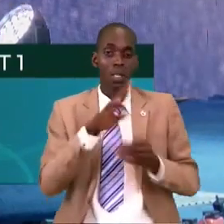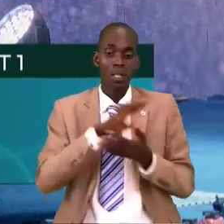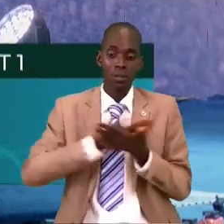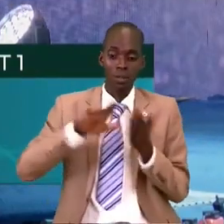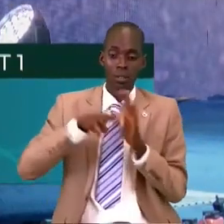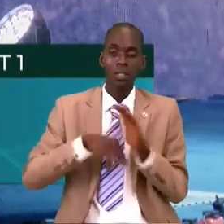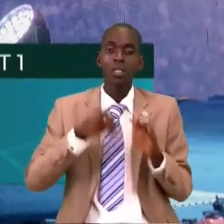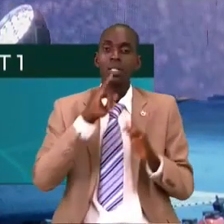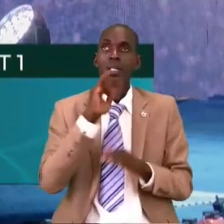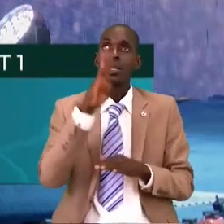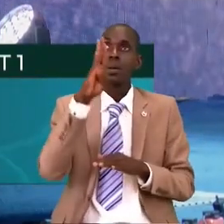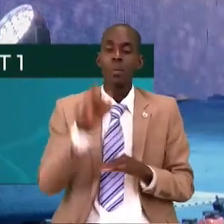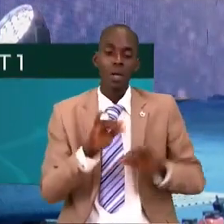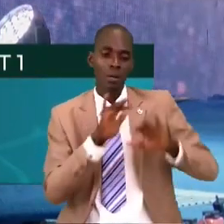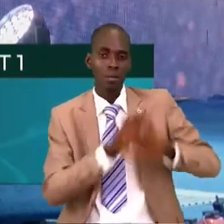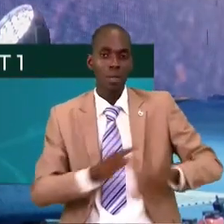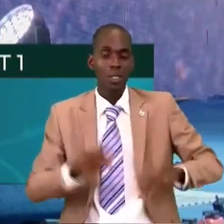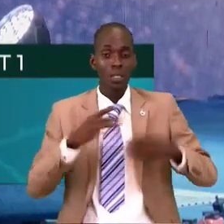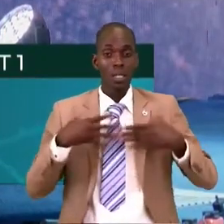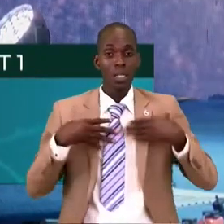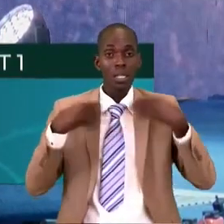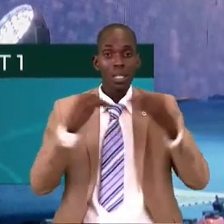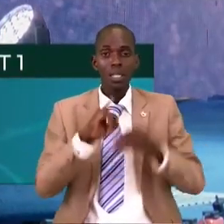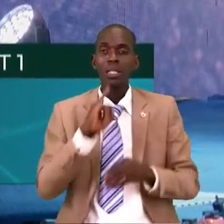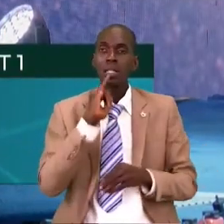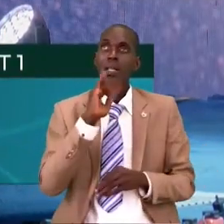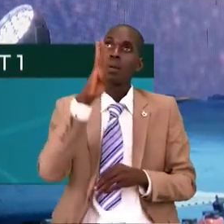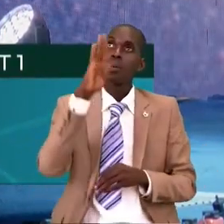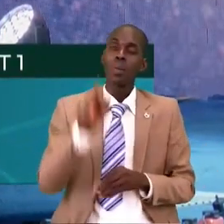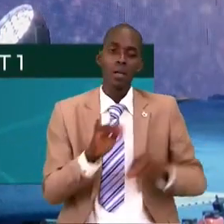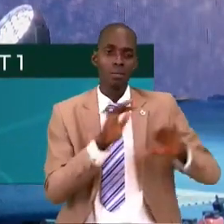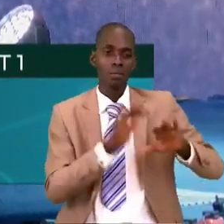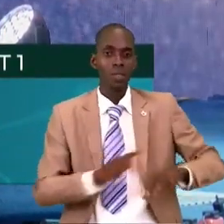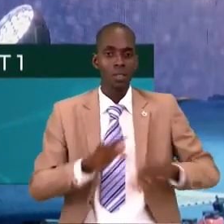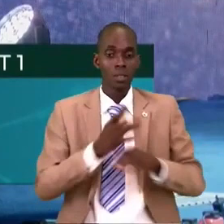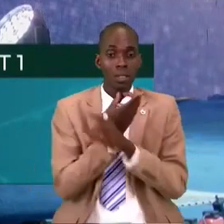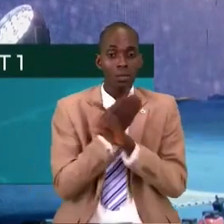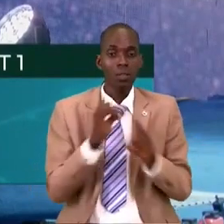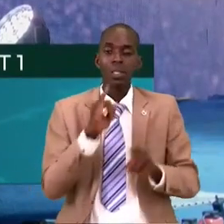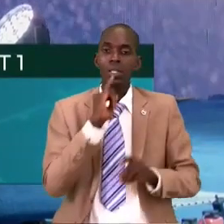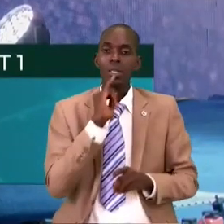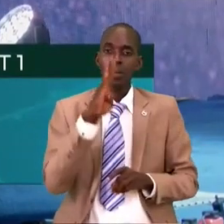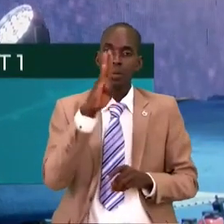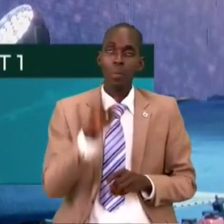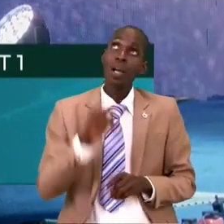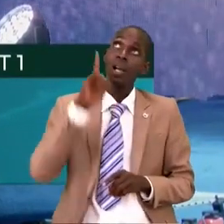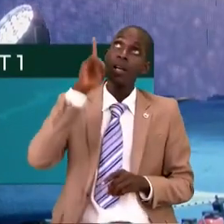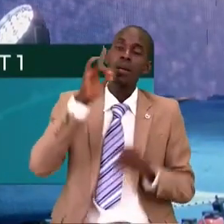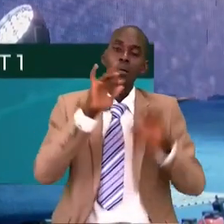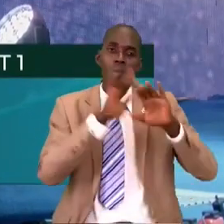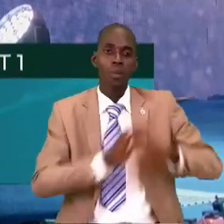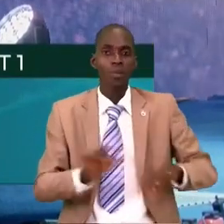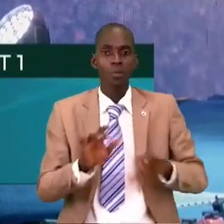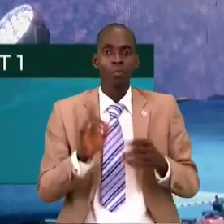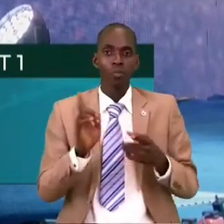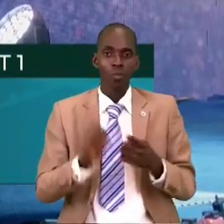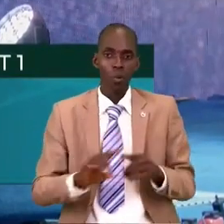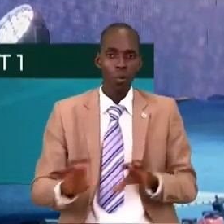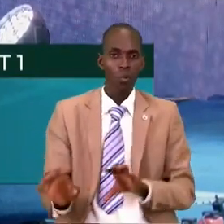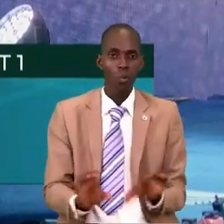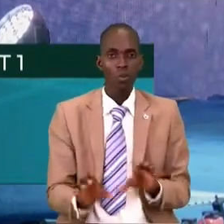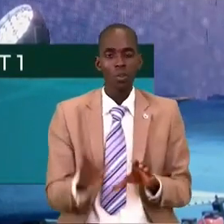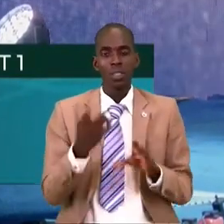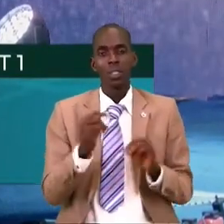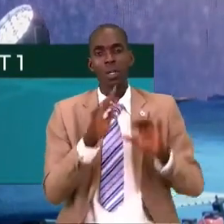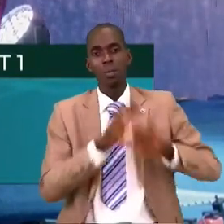Perform. To perform the mercy, promise to our fathers, and to remember his holy covenant. And then in